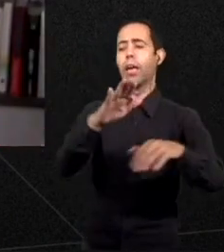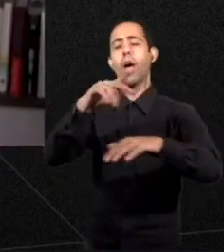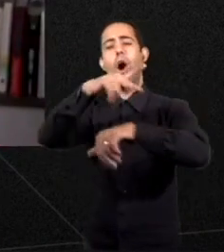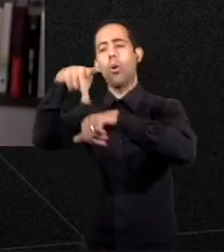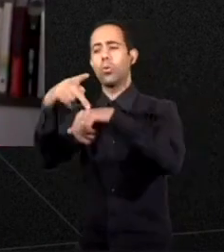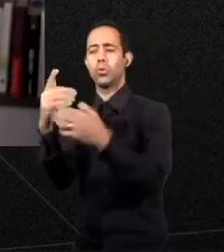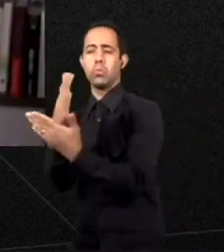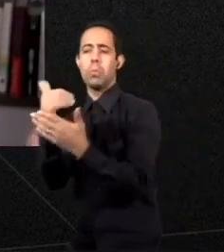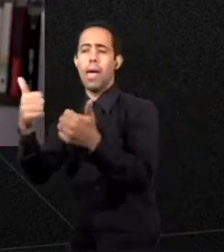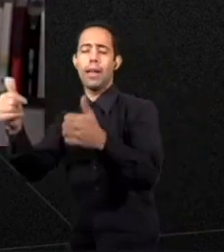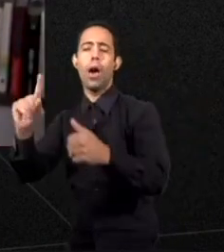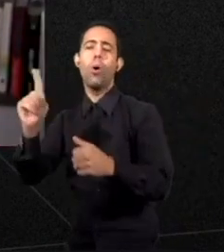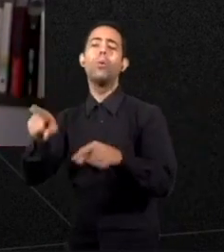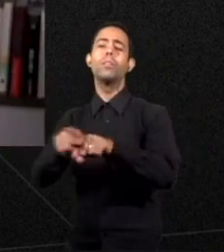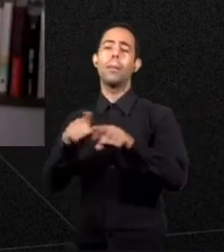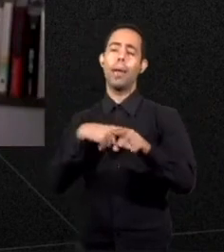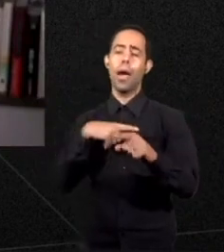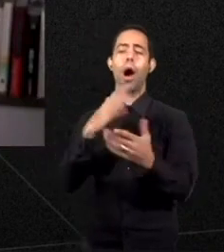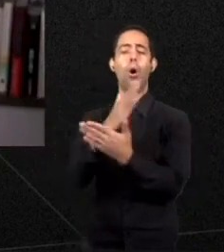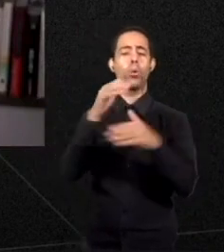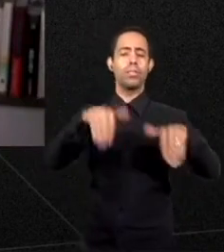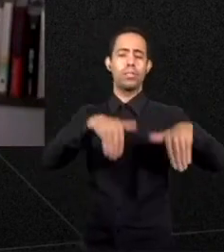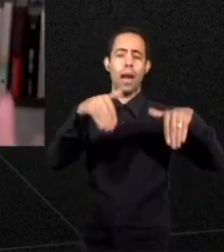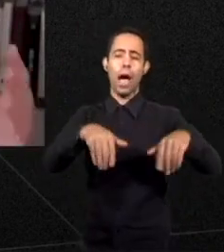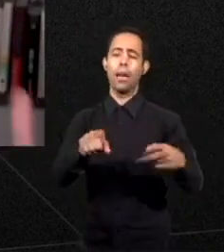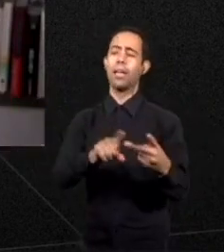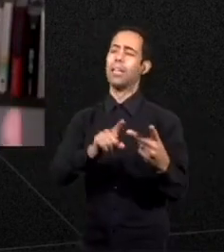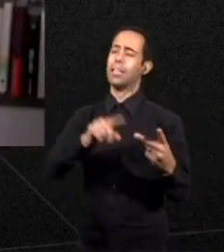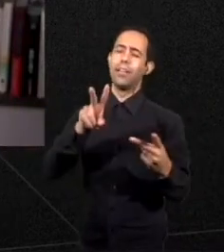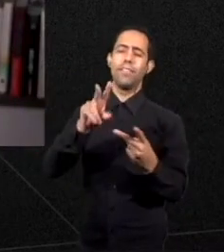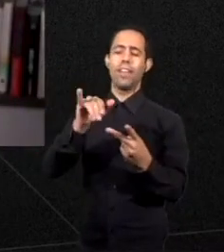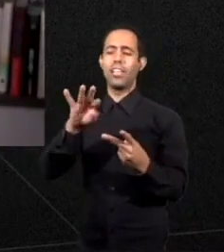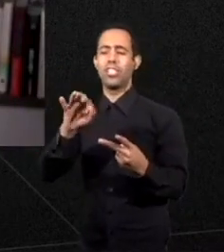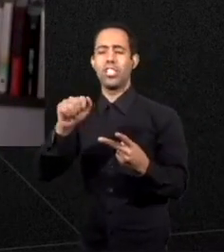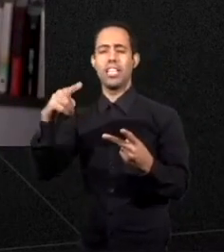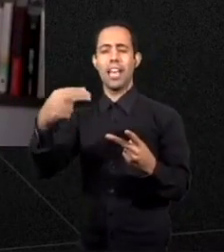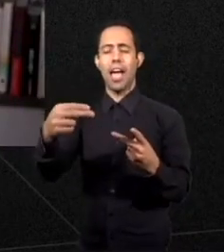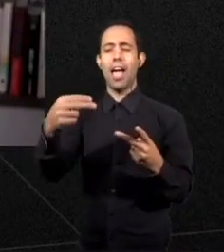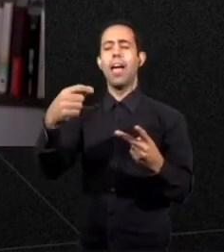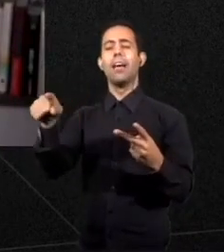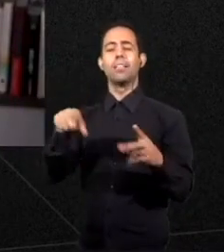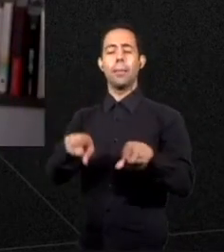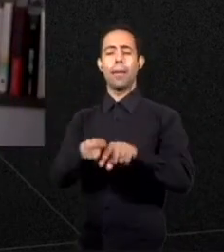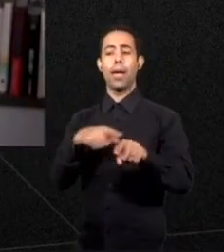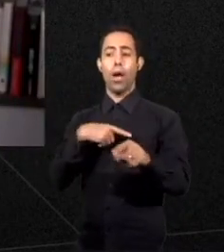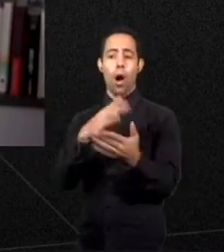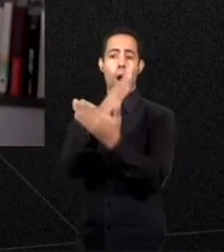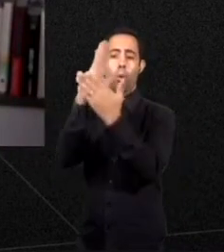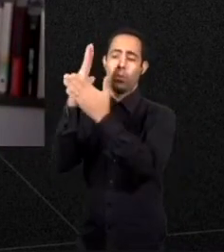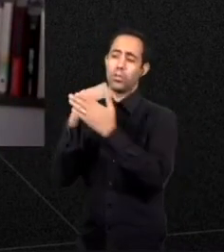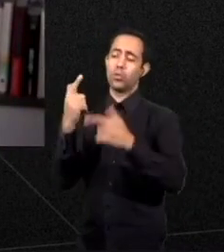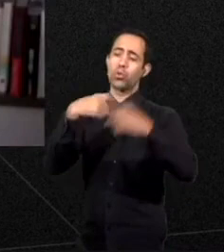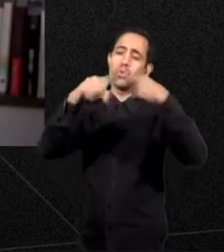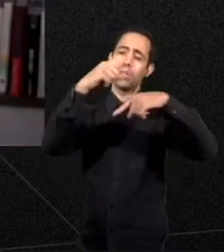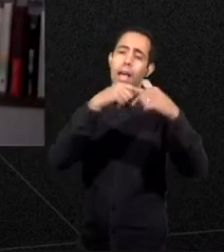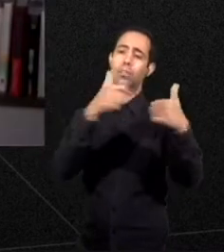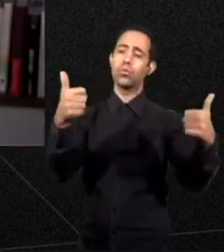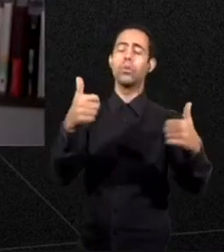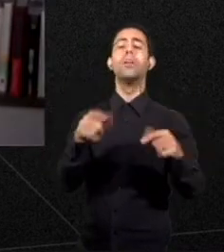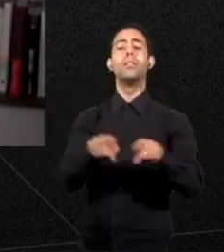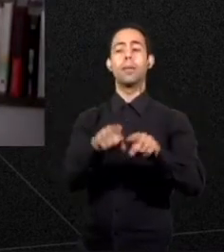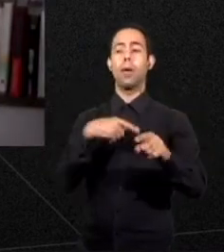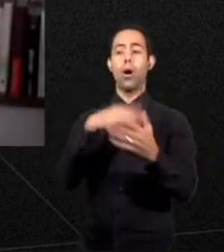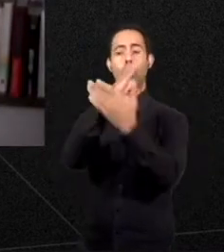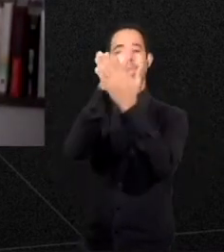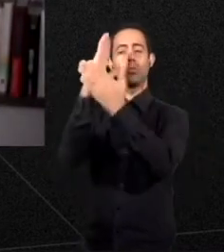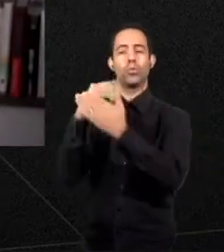Zealand, Australia, Vietnam, Taiwan, you see huge successes. But other countries, like the USA,